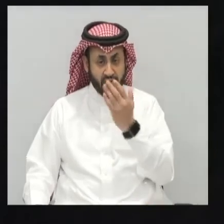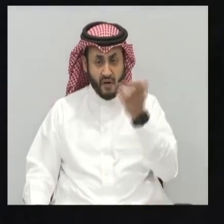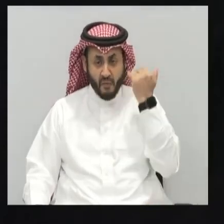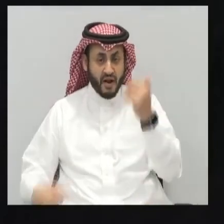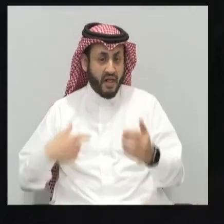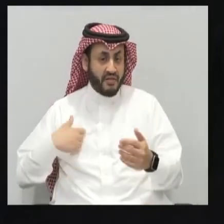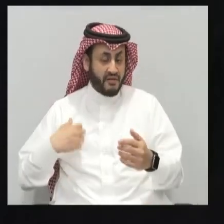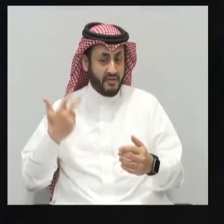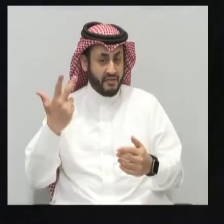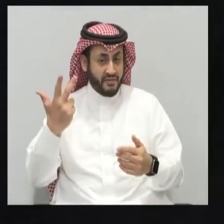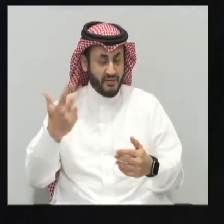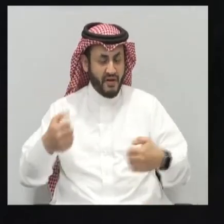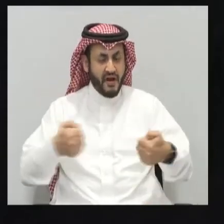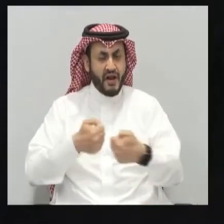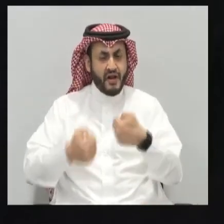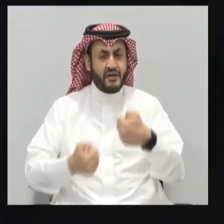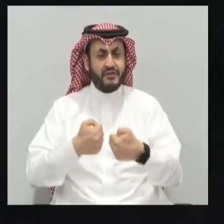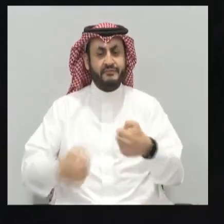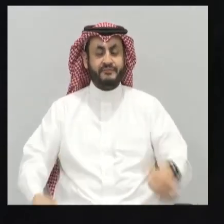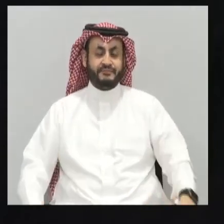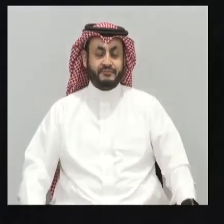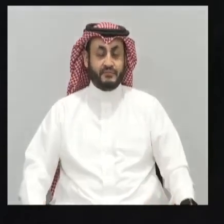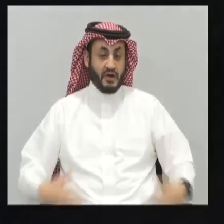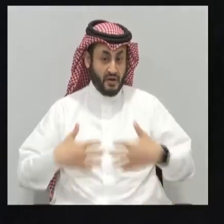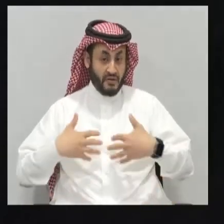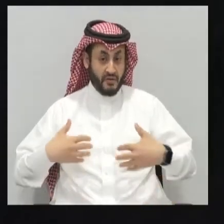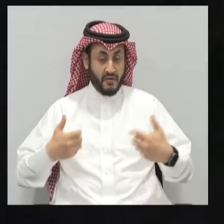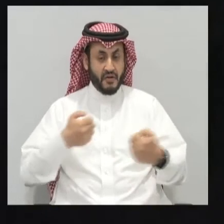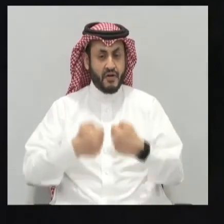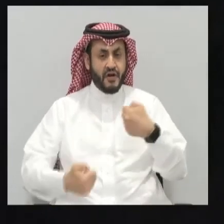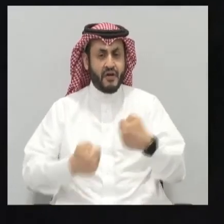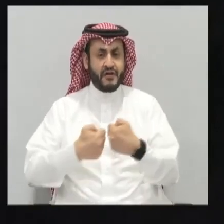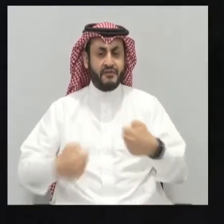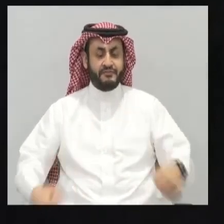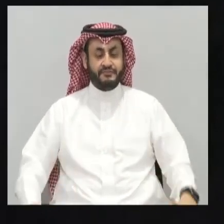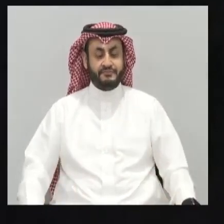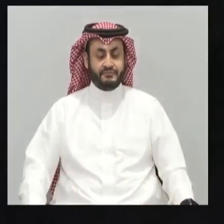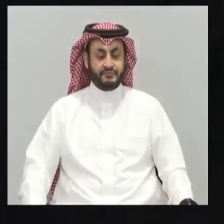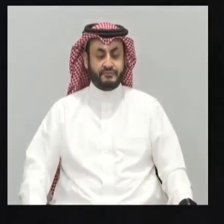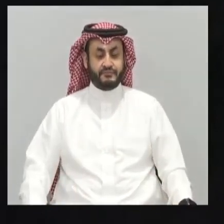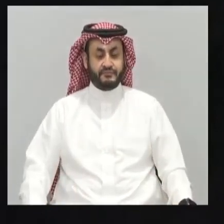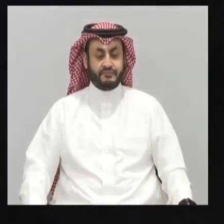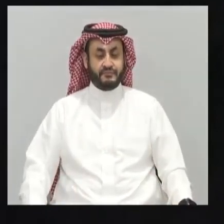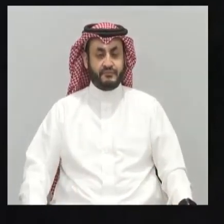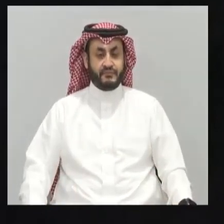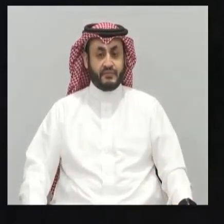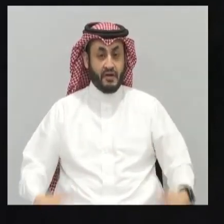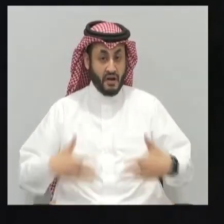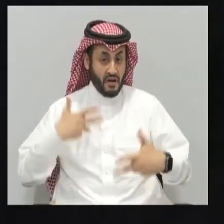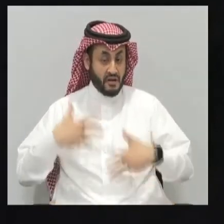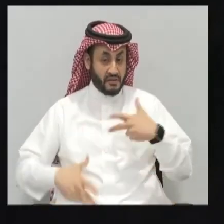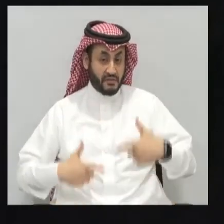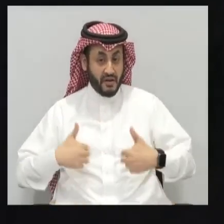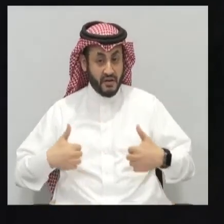right? So, it's a challenge between these three players. They're competing, and they're having fun. So actually, it's exciting